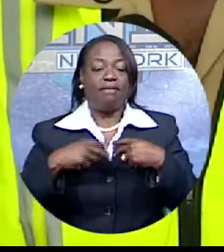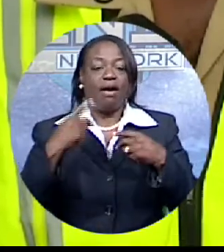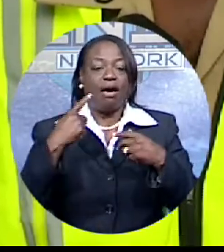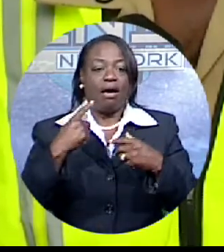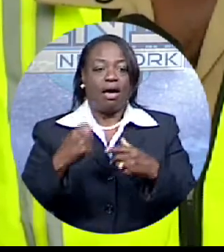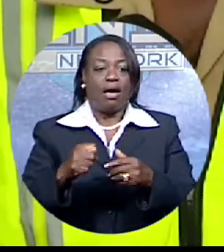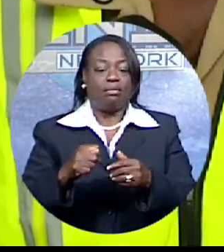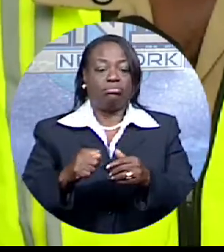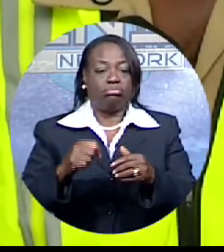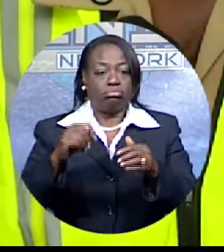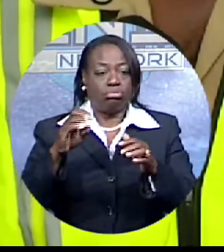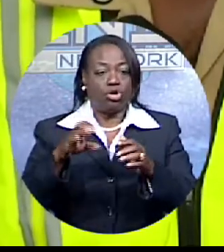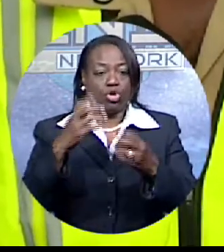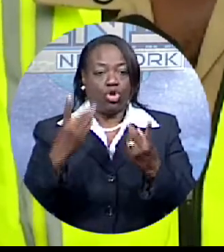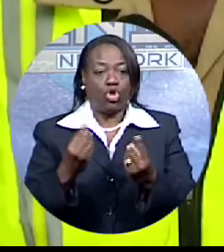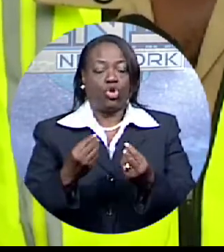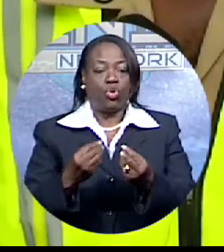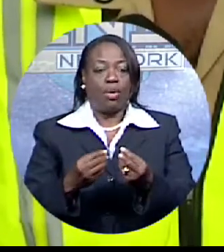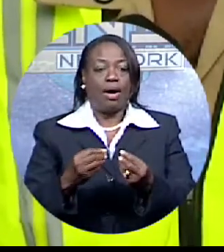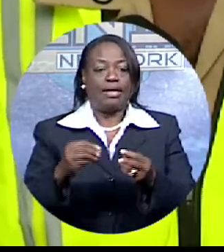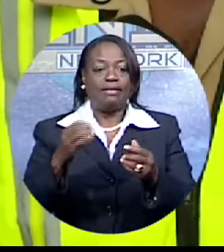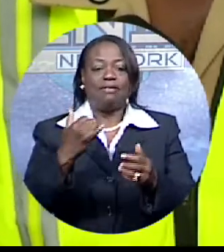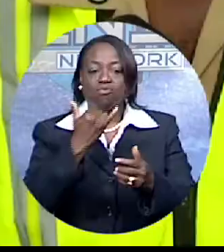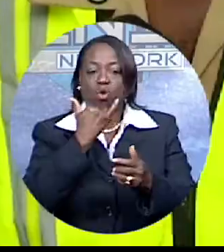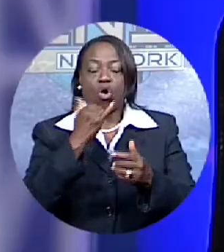me or one of the other officers on the street.